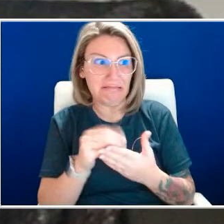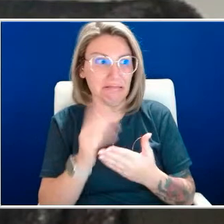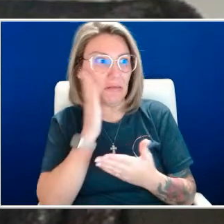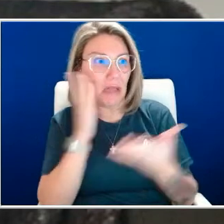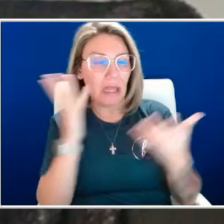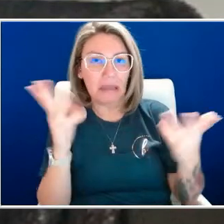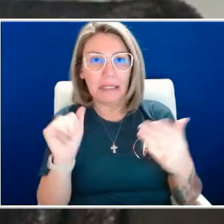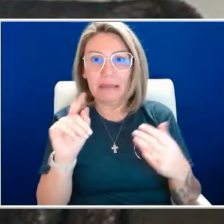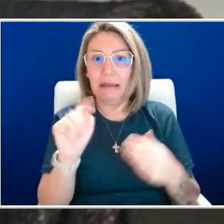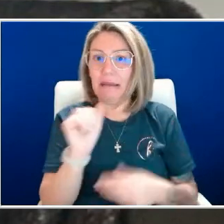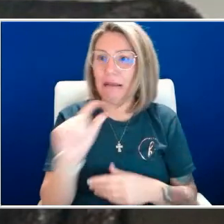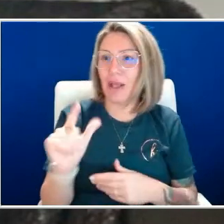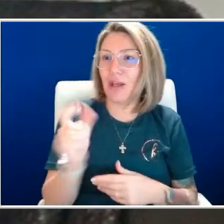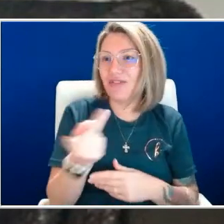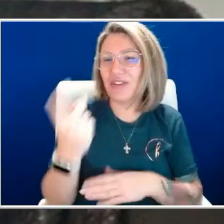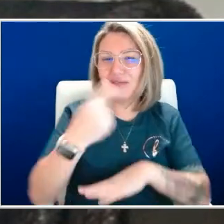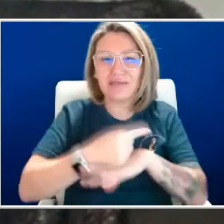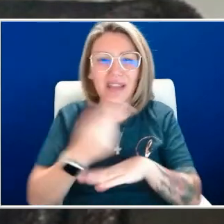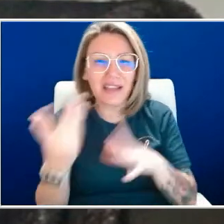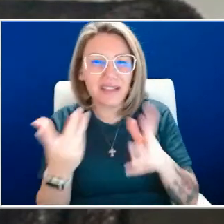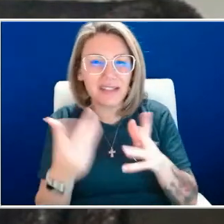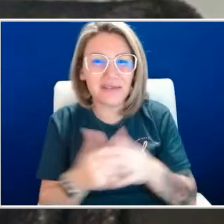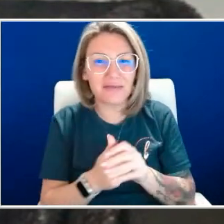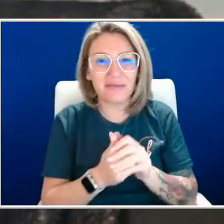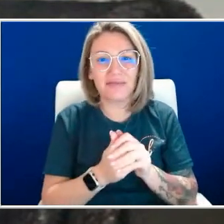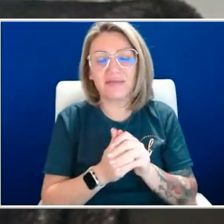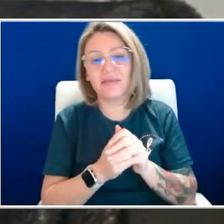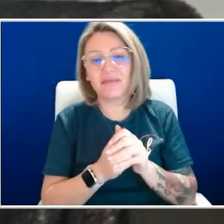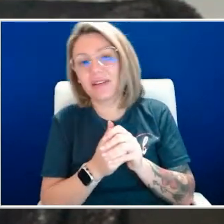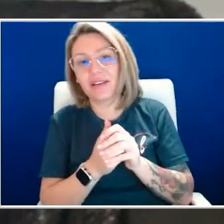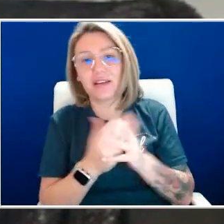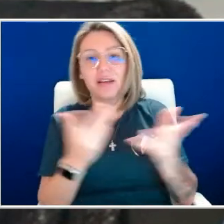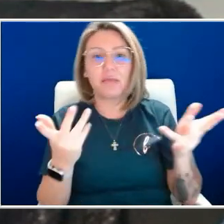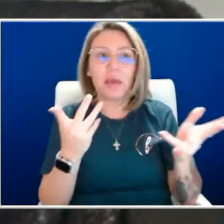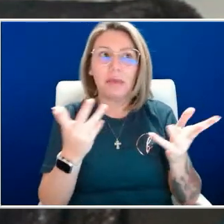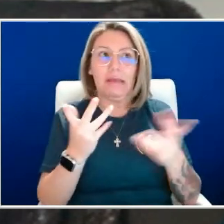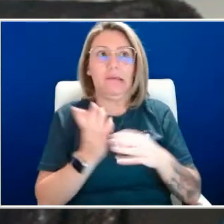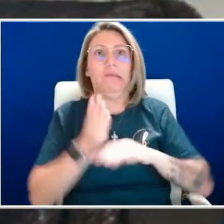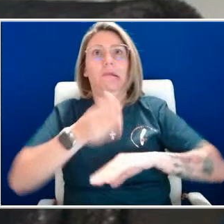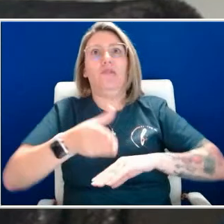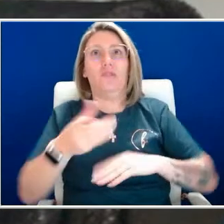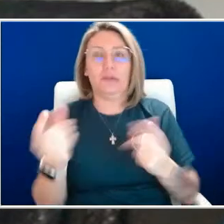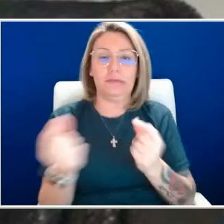a couple days I worked, you know, kind of overdue. I kind of overdid myself.